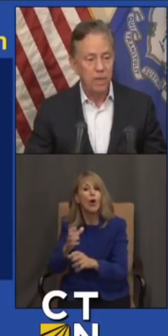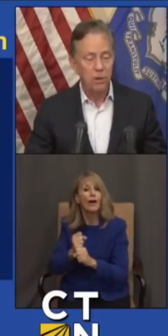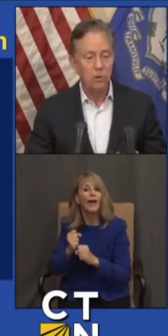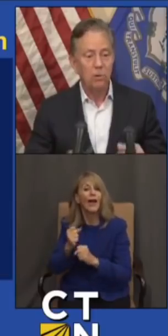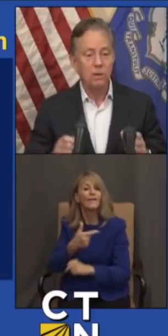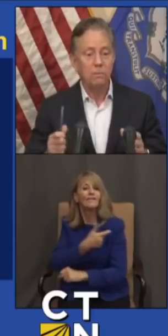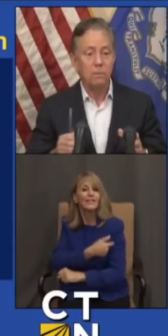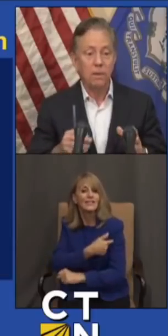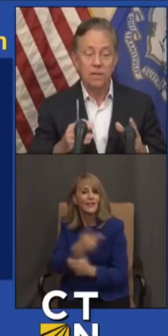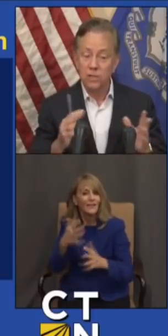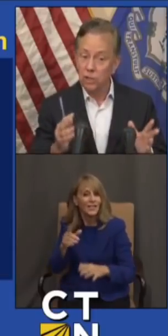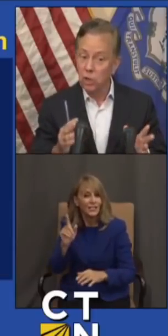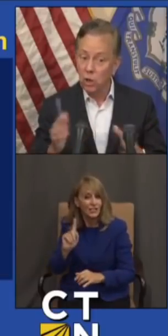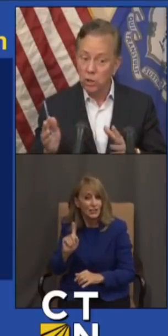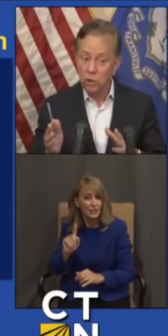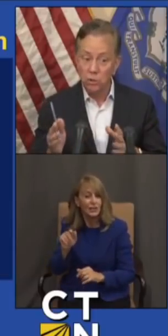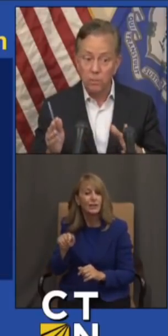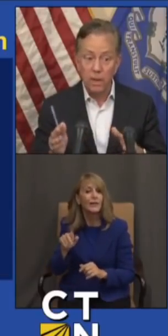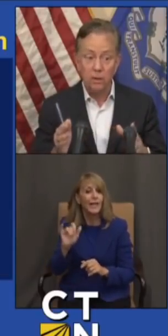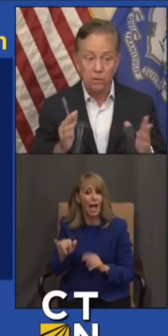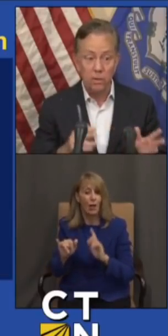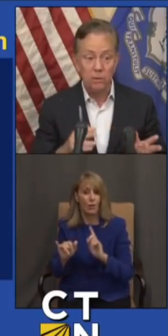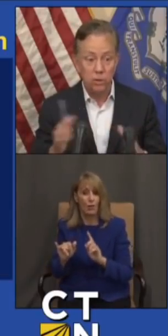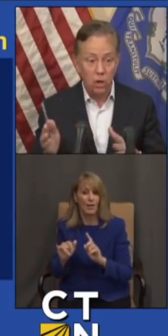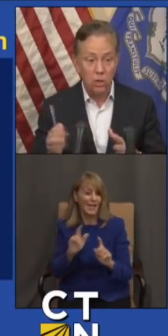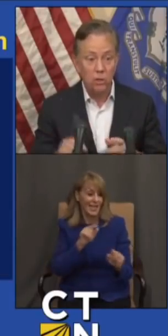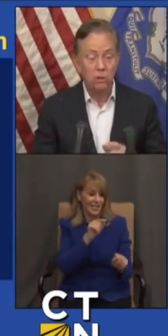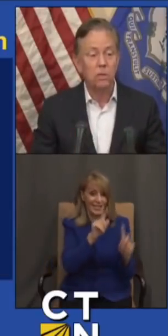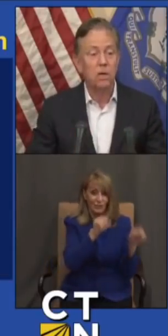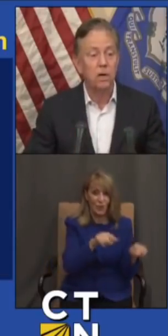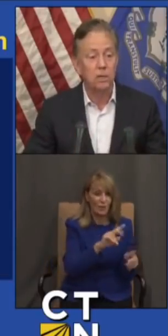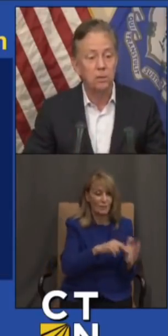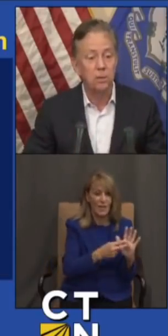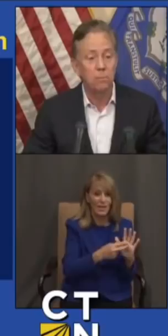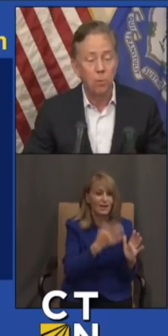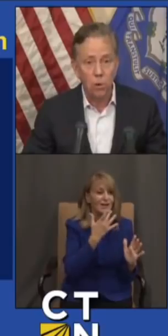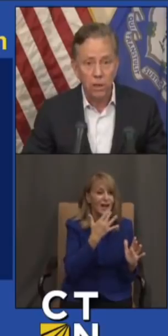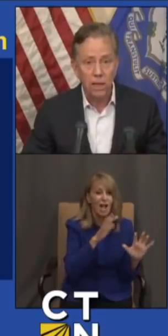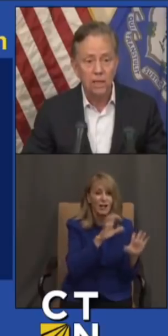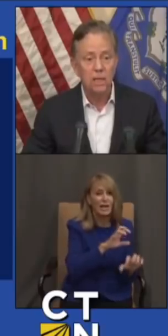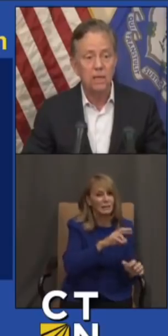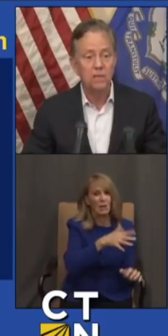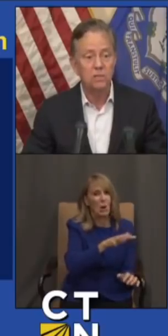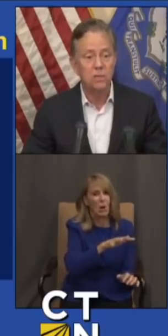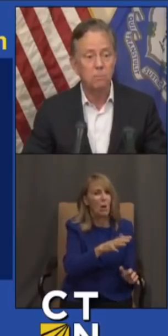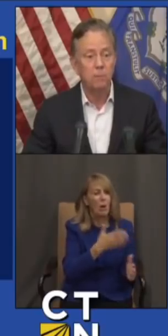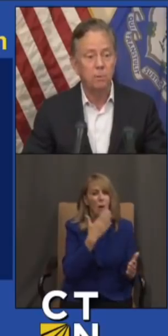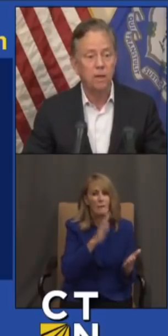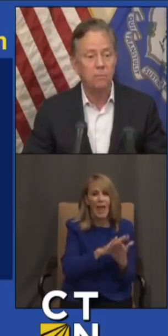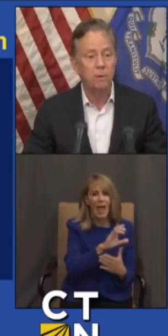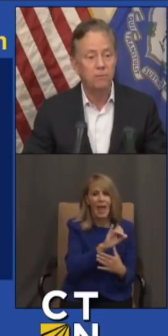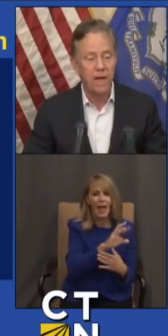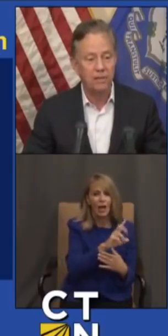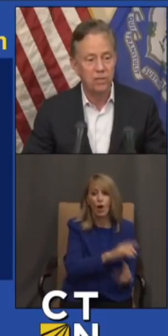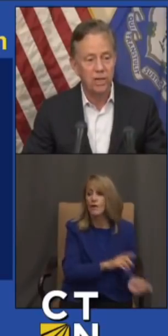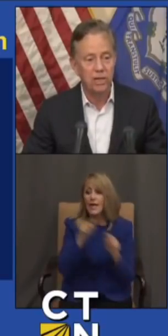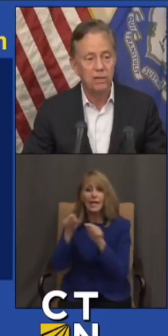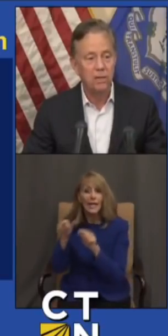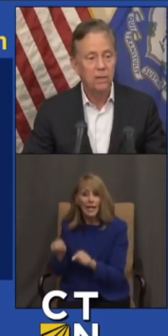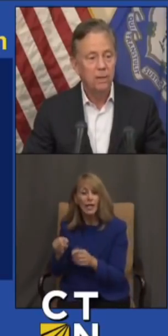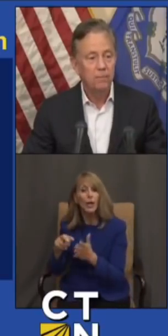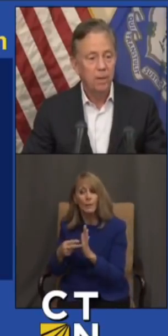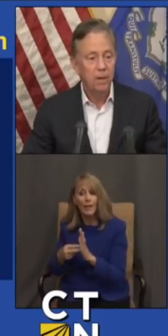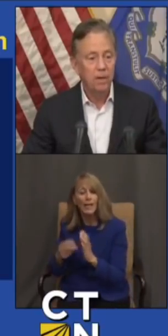And here, it's the darker, the better. The darker the color, the more likely it is that people have been